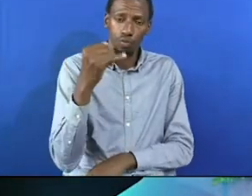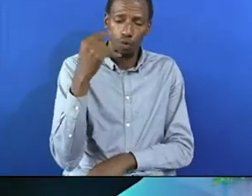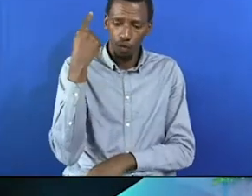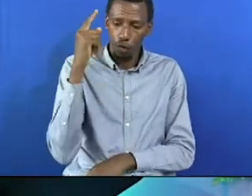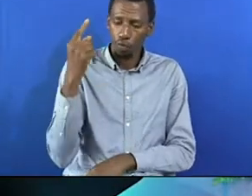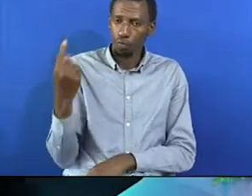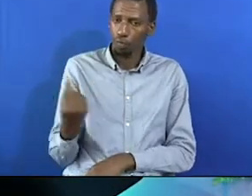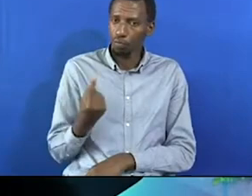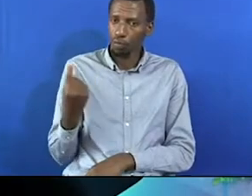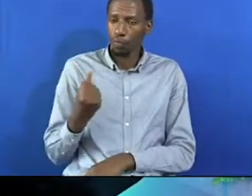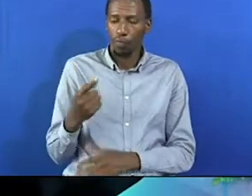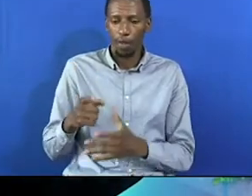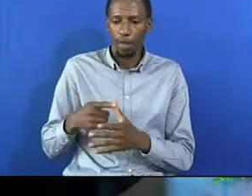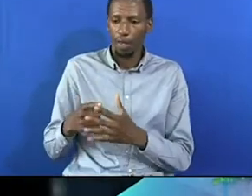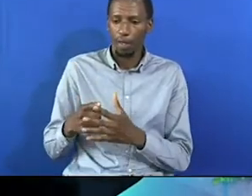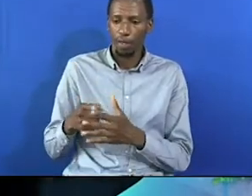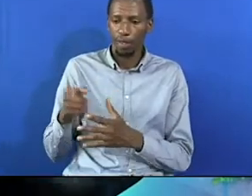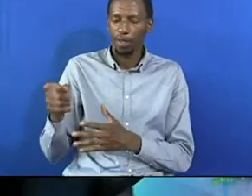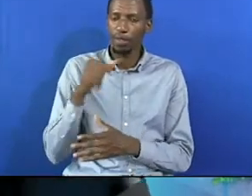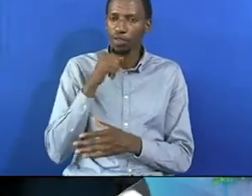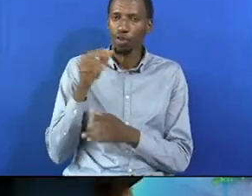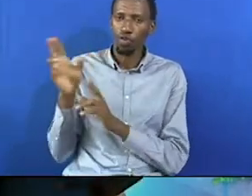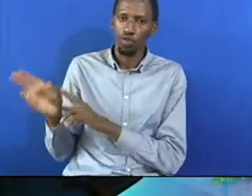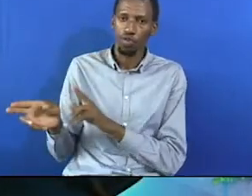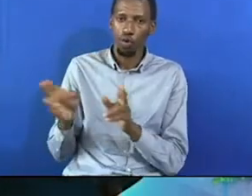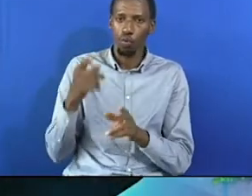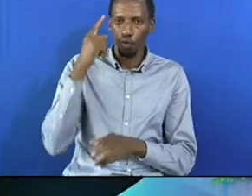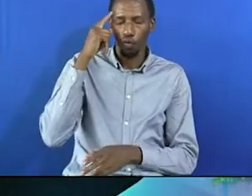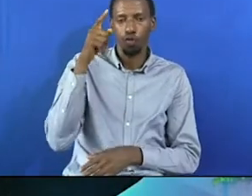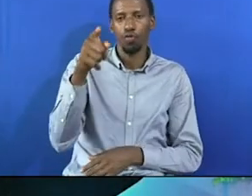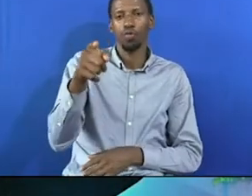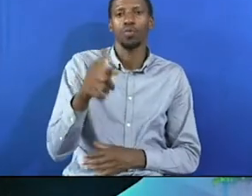then singlehood is an abnormality for you.